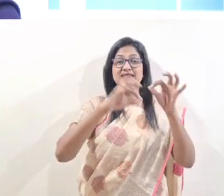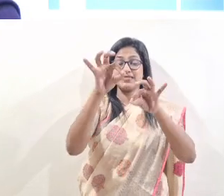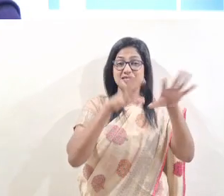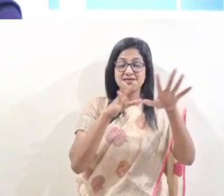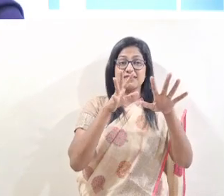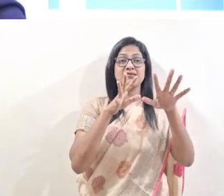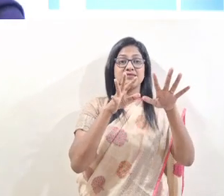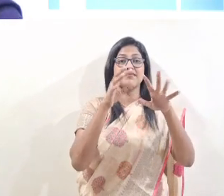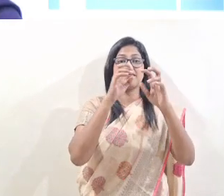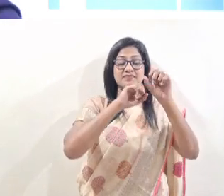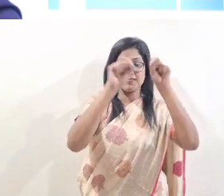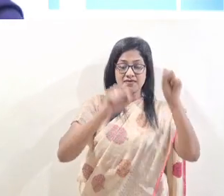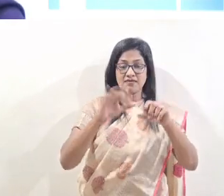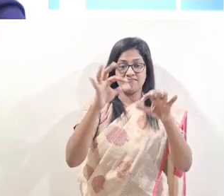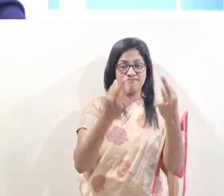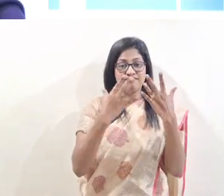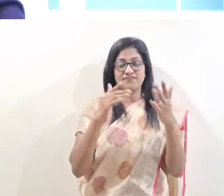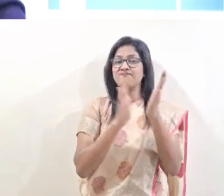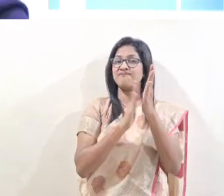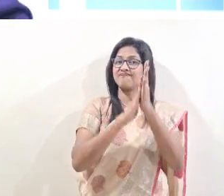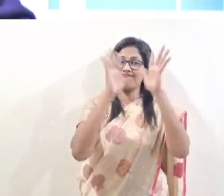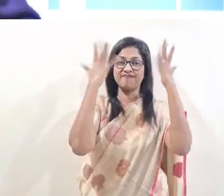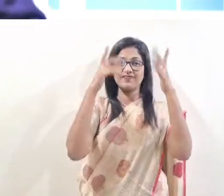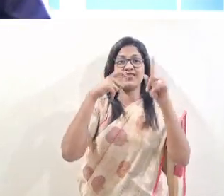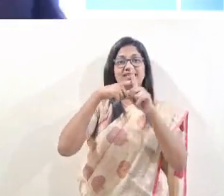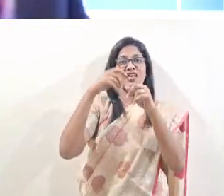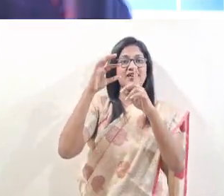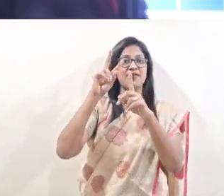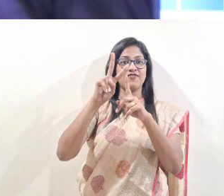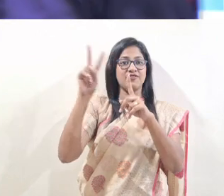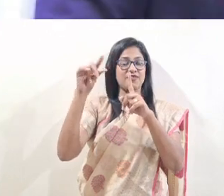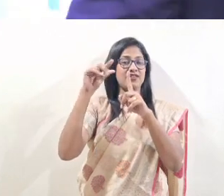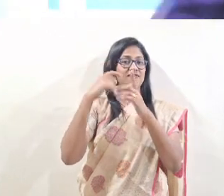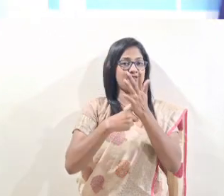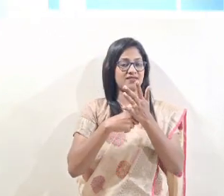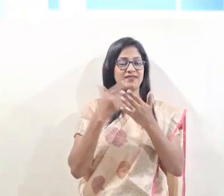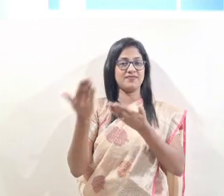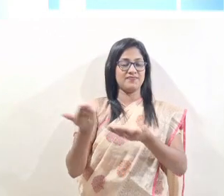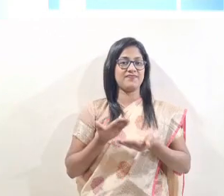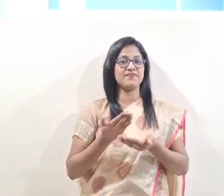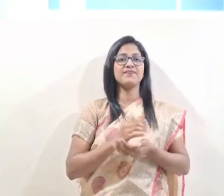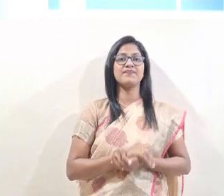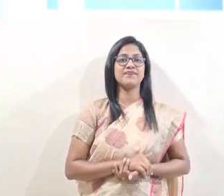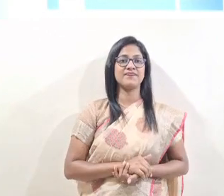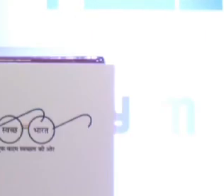urban transport system. A big round of applause for Mr. KVB Reddy, please.